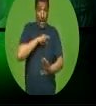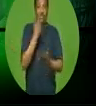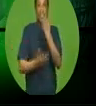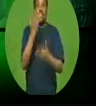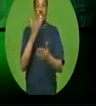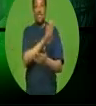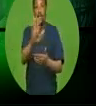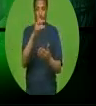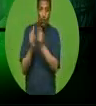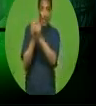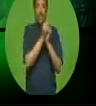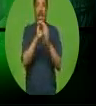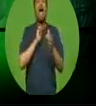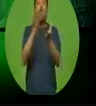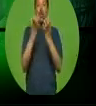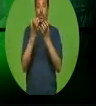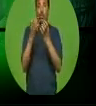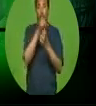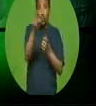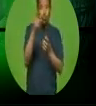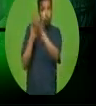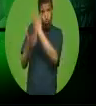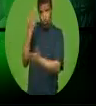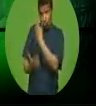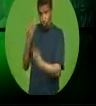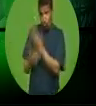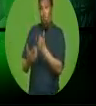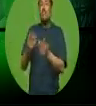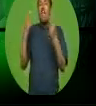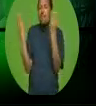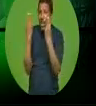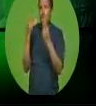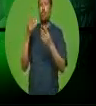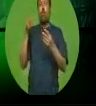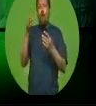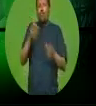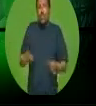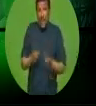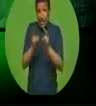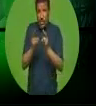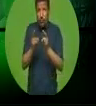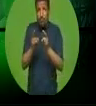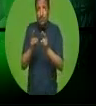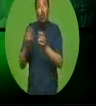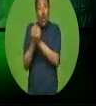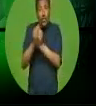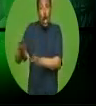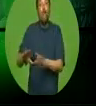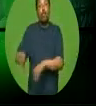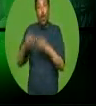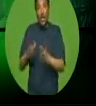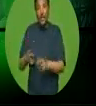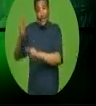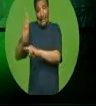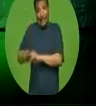together, I want you to brainstorm the advantages of this strategy with the students sitting next to you.